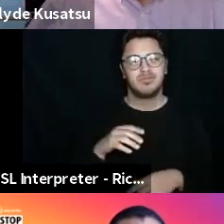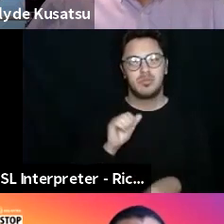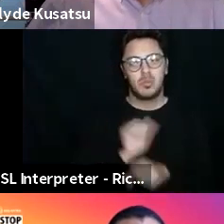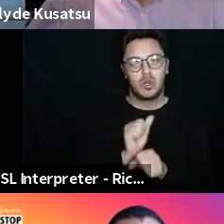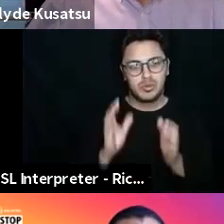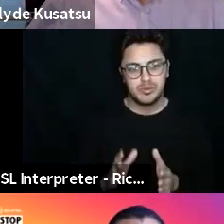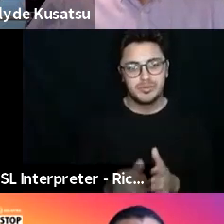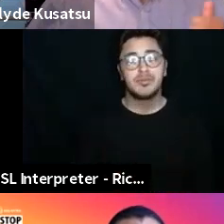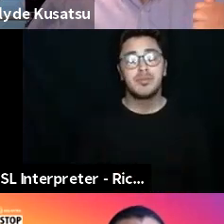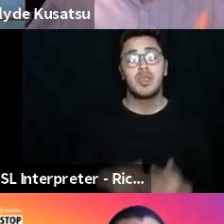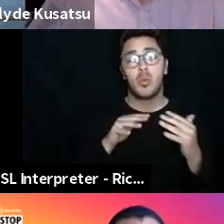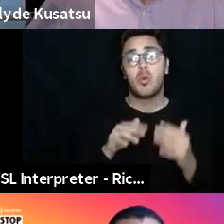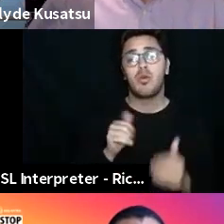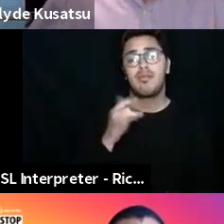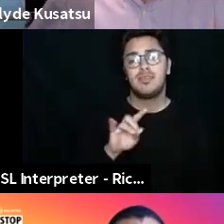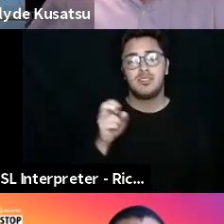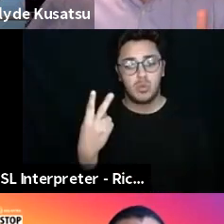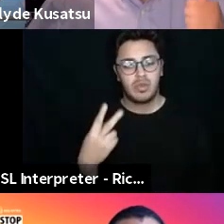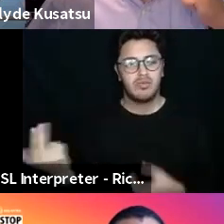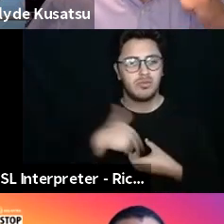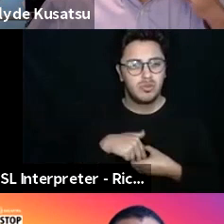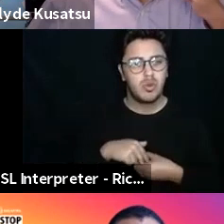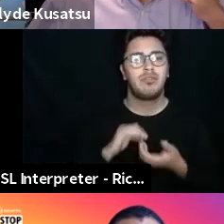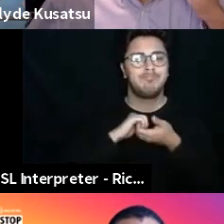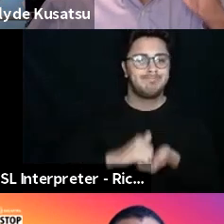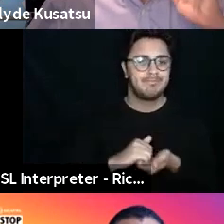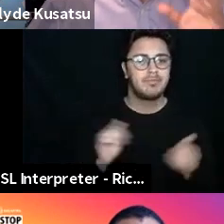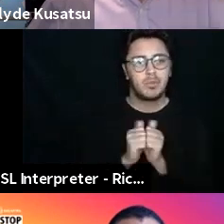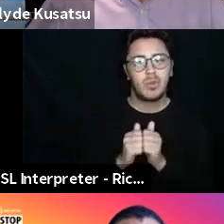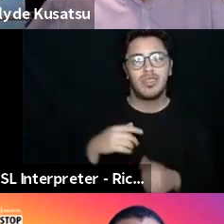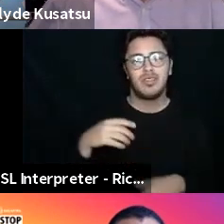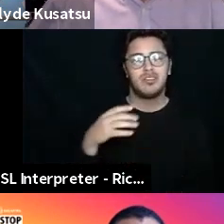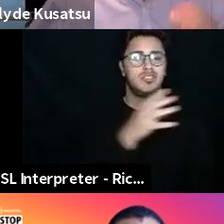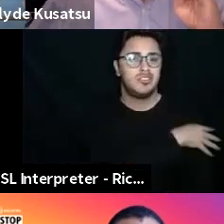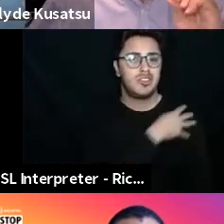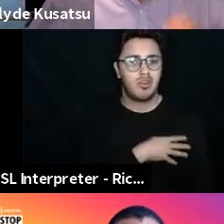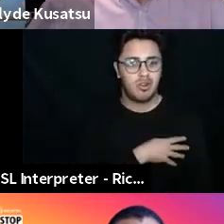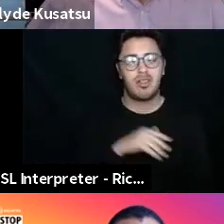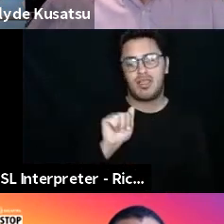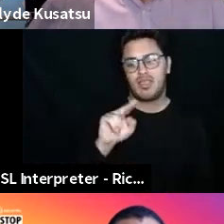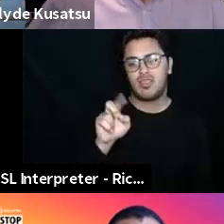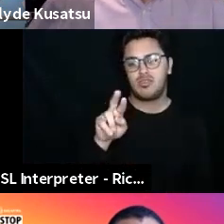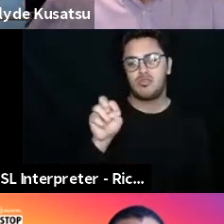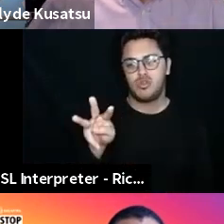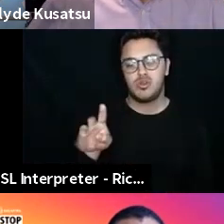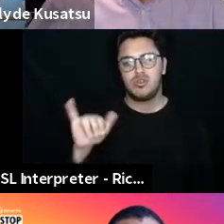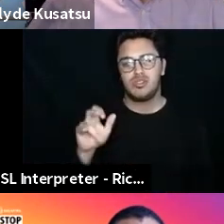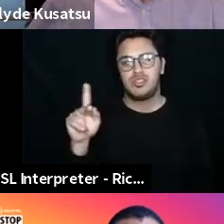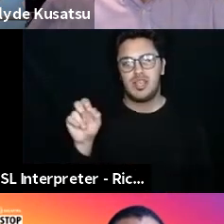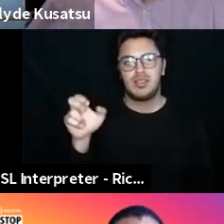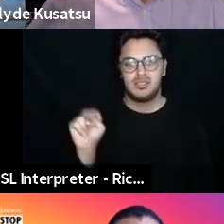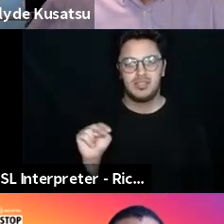of 1812, they joined forces with General Andrew Jackson to defeat the British at the Battle of New